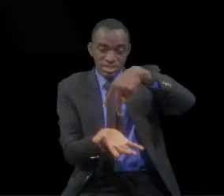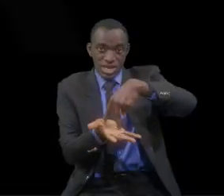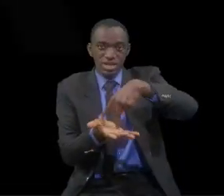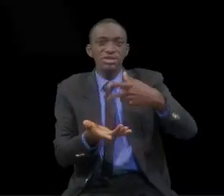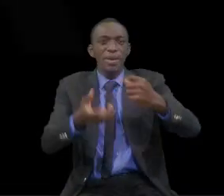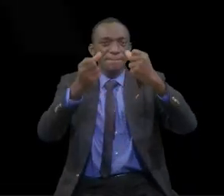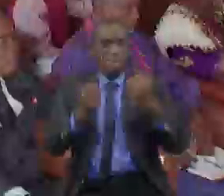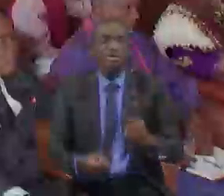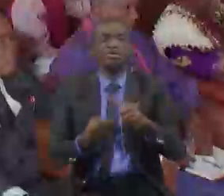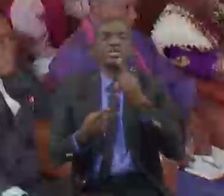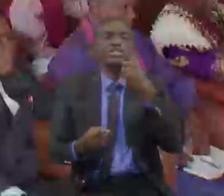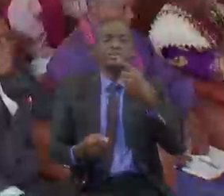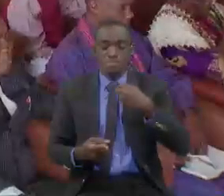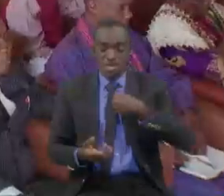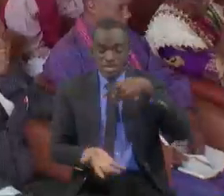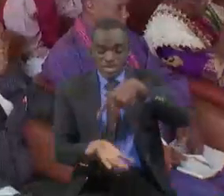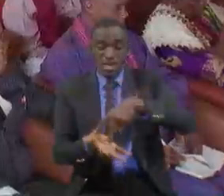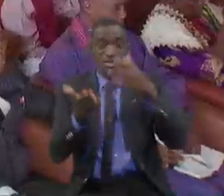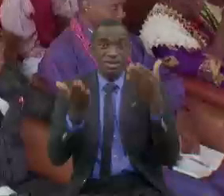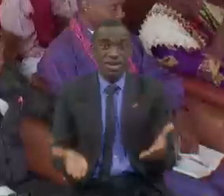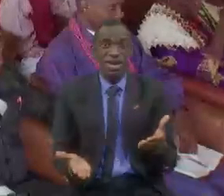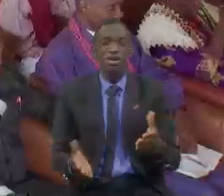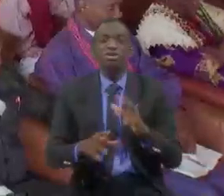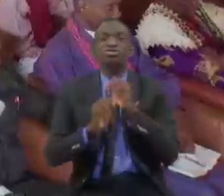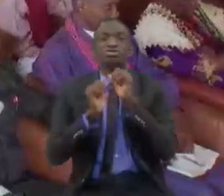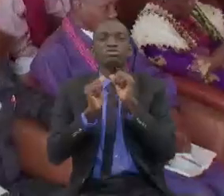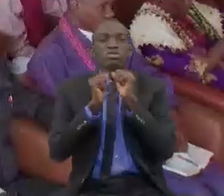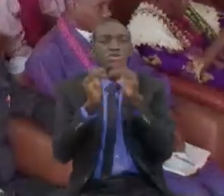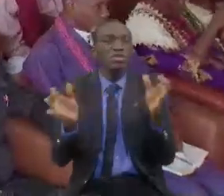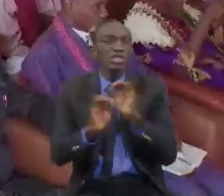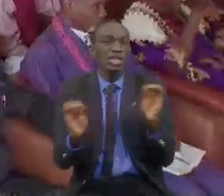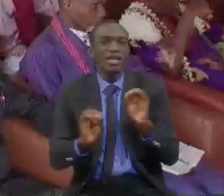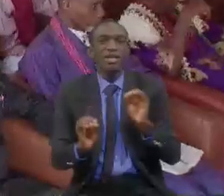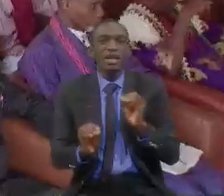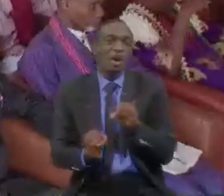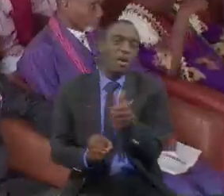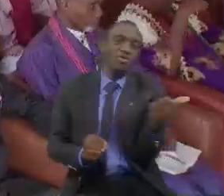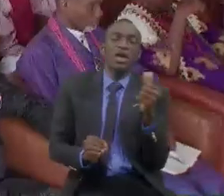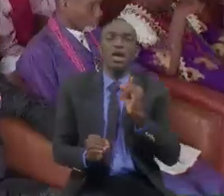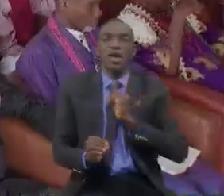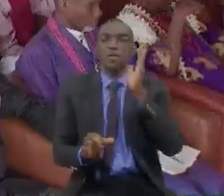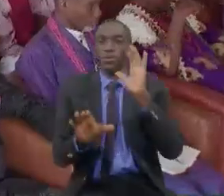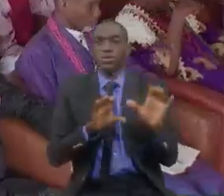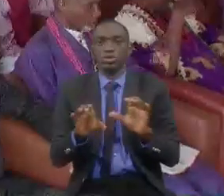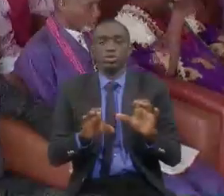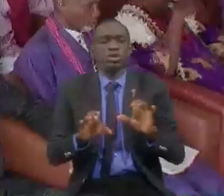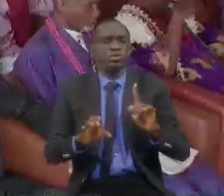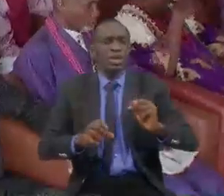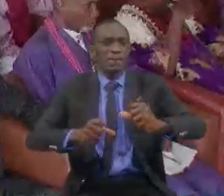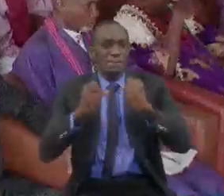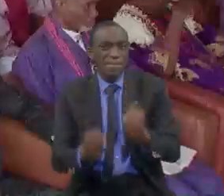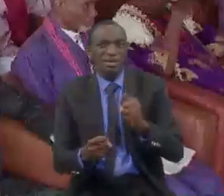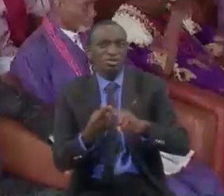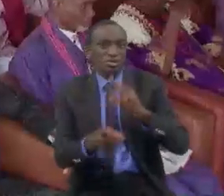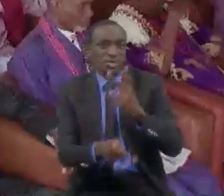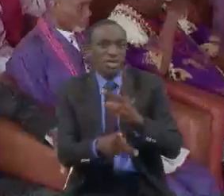I stand. There's nothing else I will do. The power to keep everything